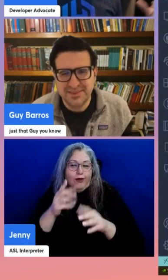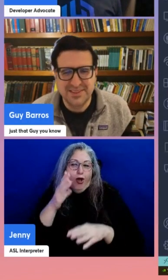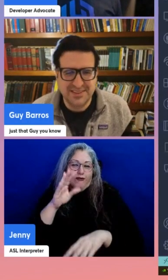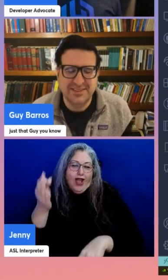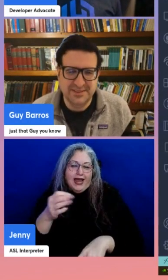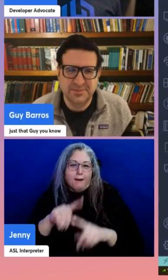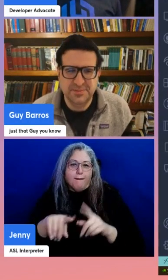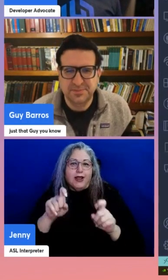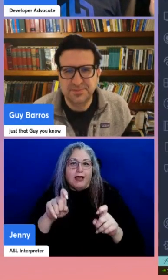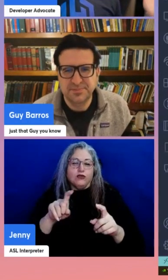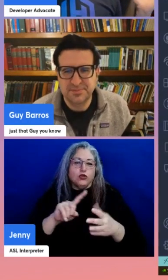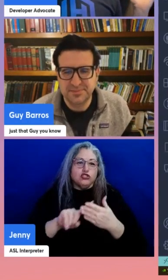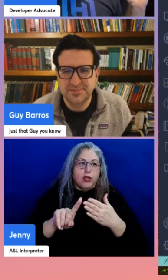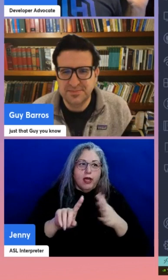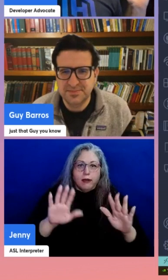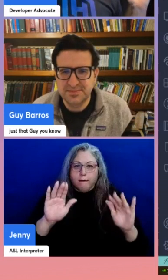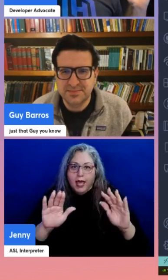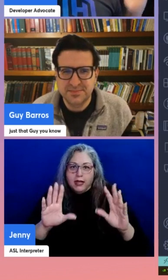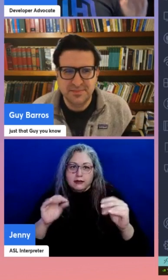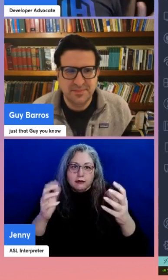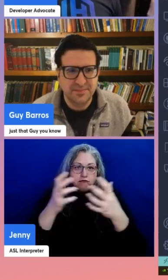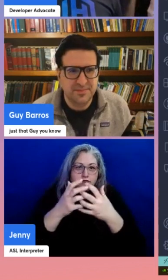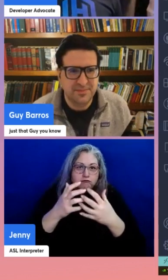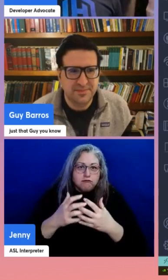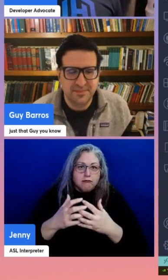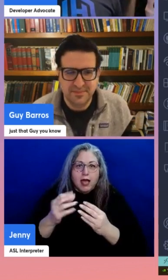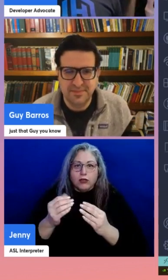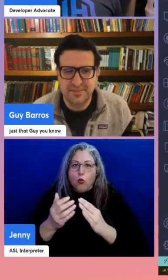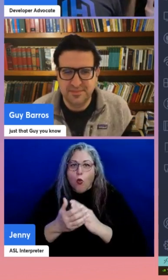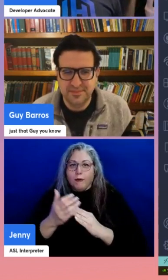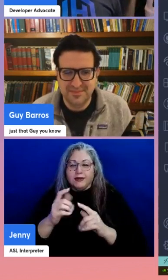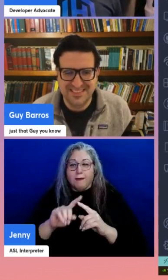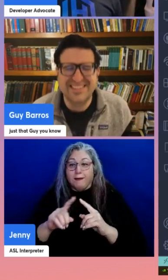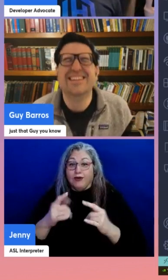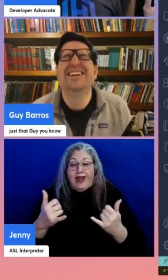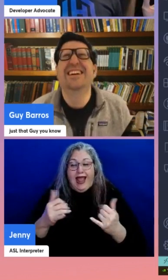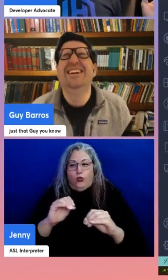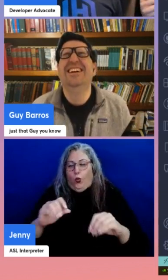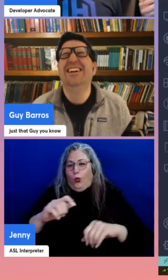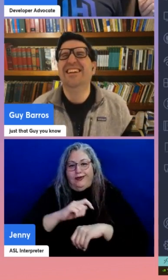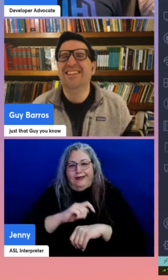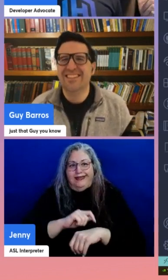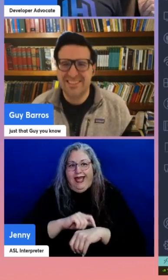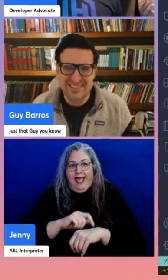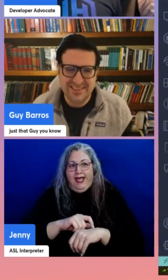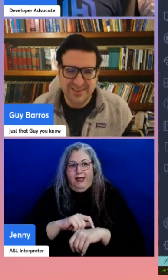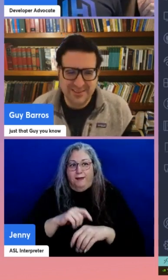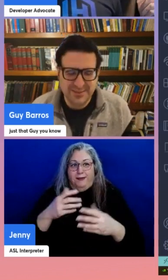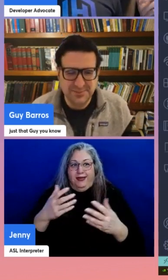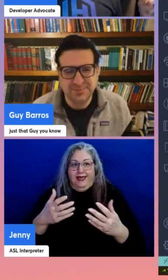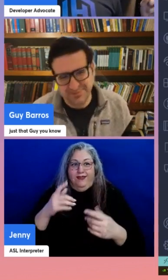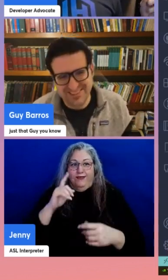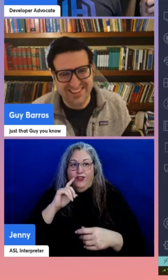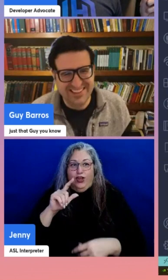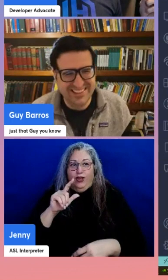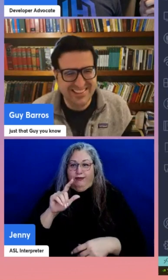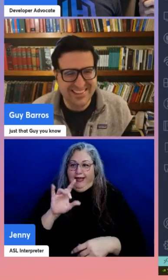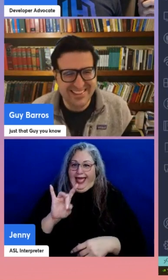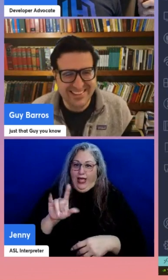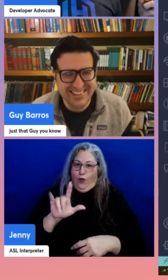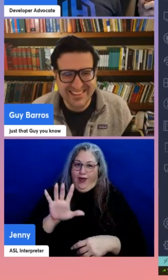checks and balance and the automation. And we don't have time to do that at 25 past 8 on